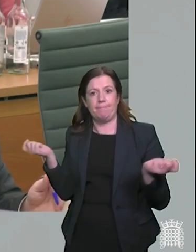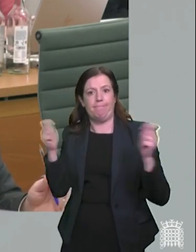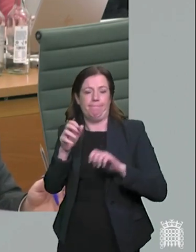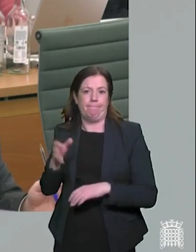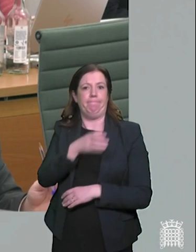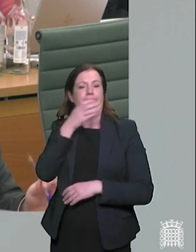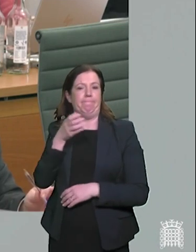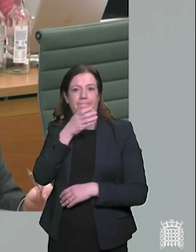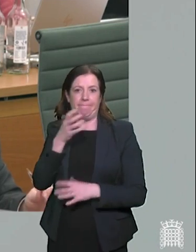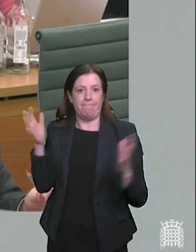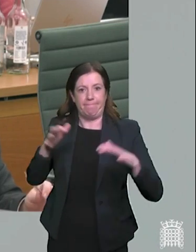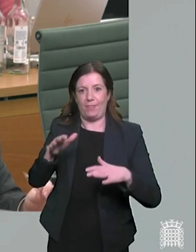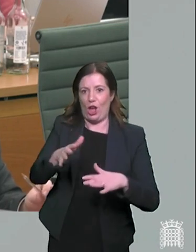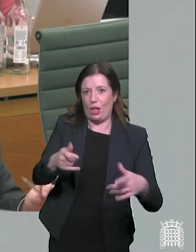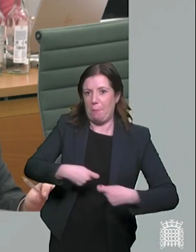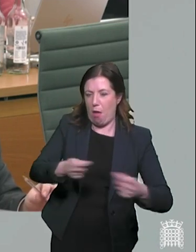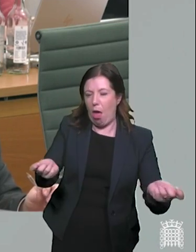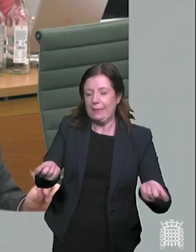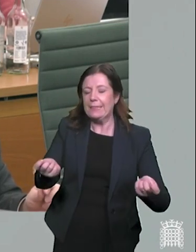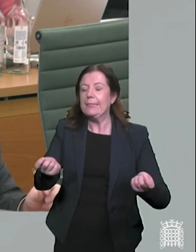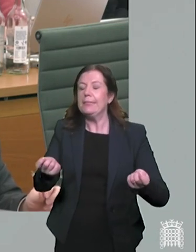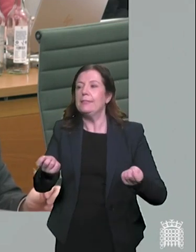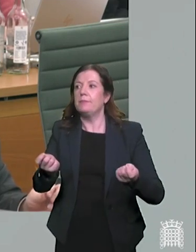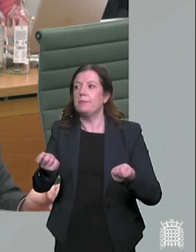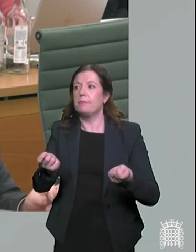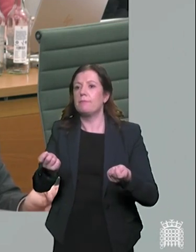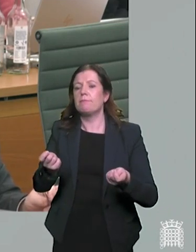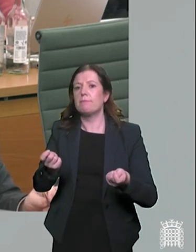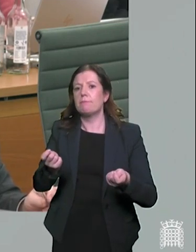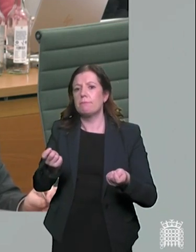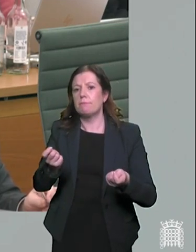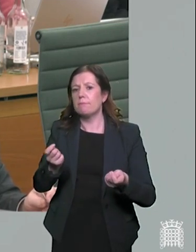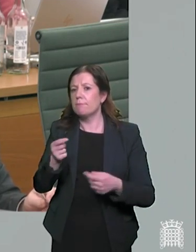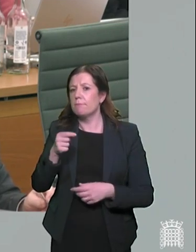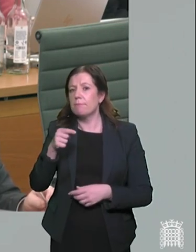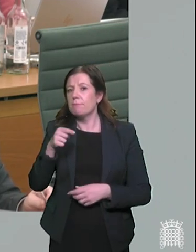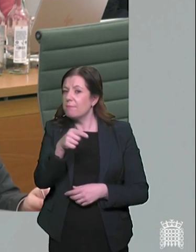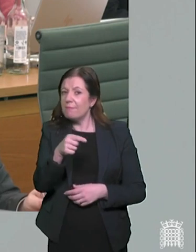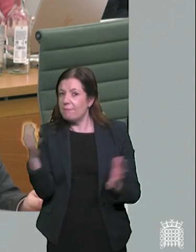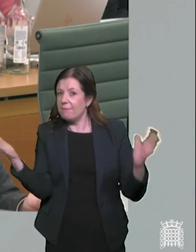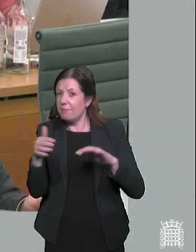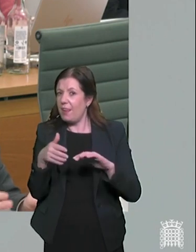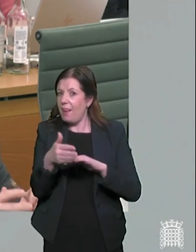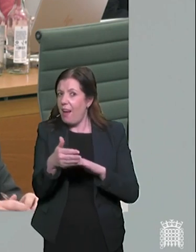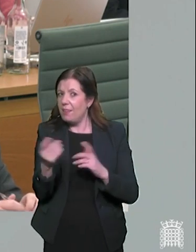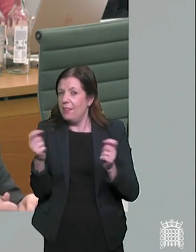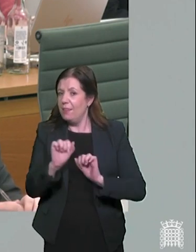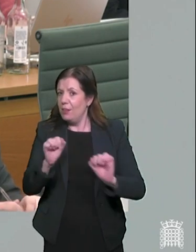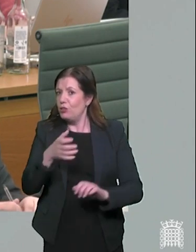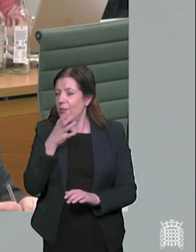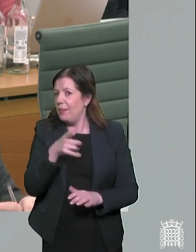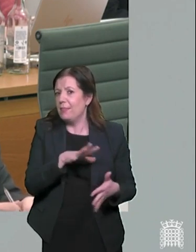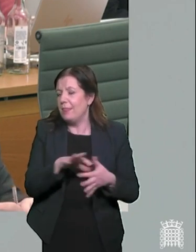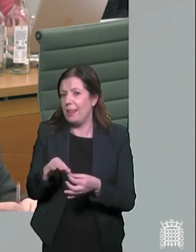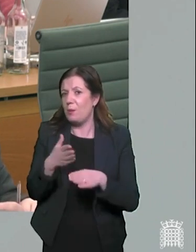Booze. It was a garden party. Many are suggesting that was clearly not essential for work purposes and therefore in